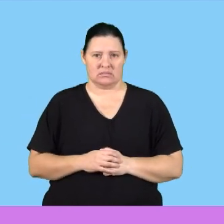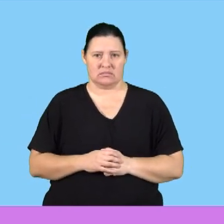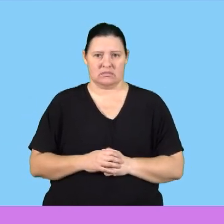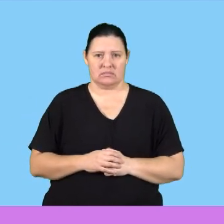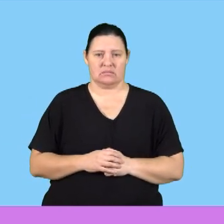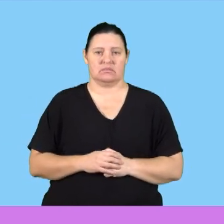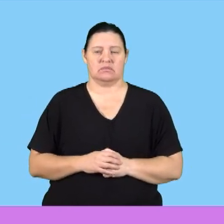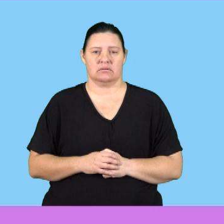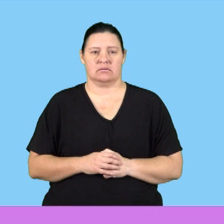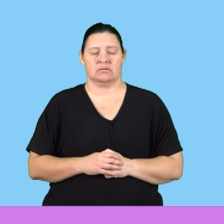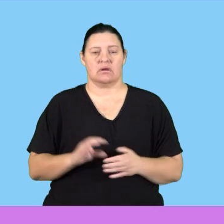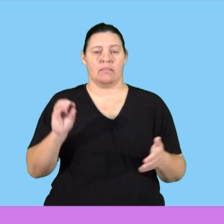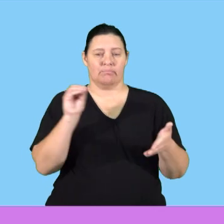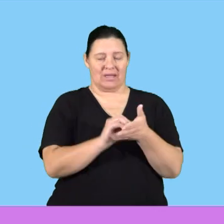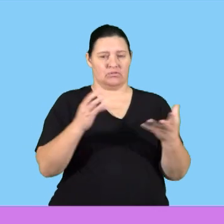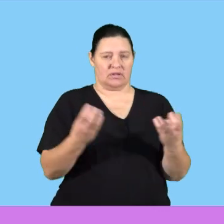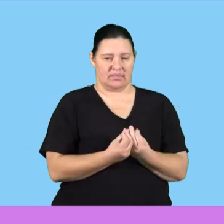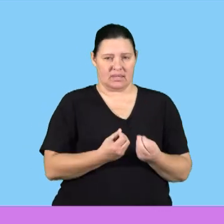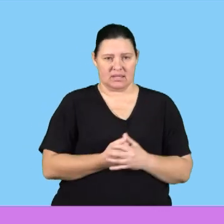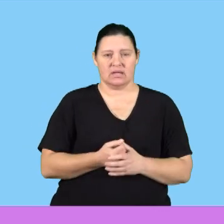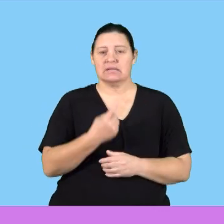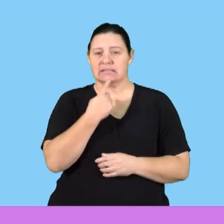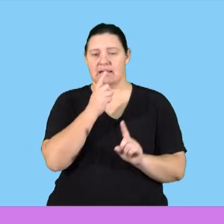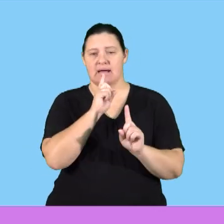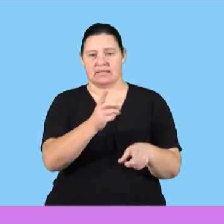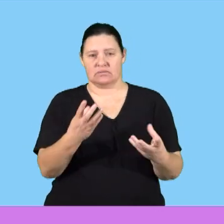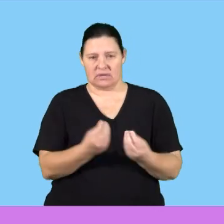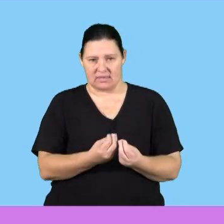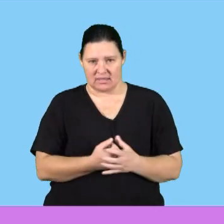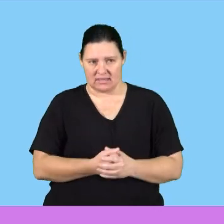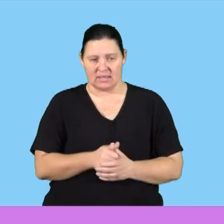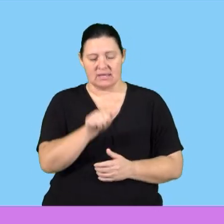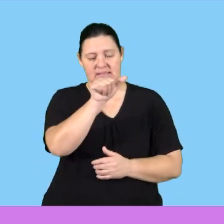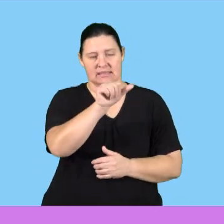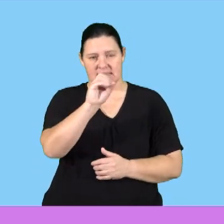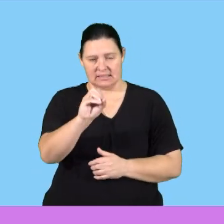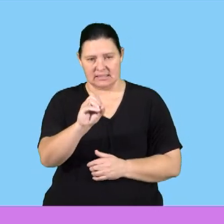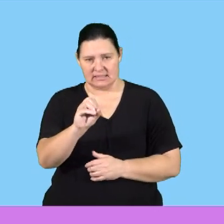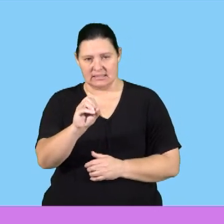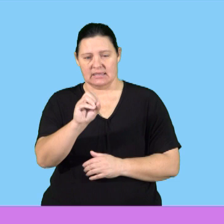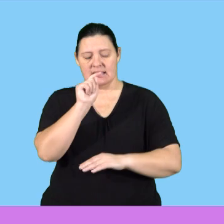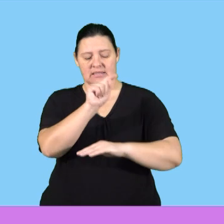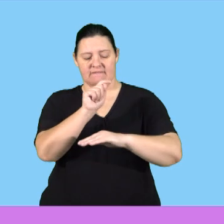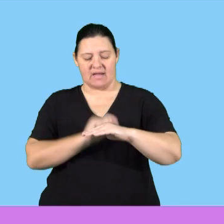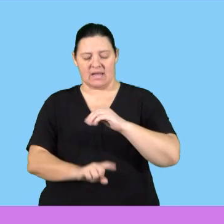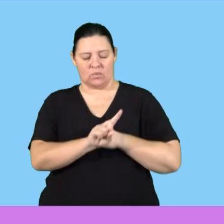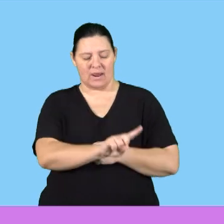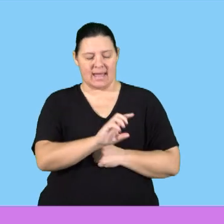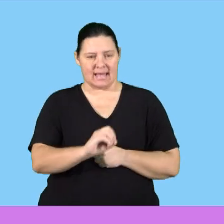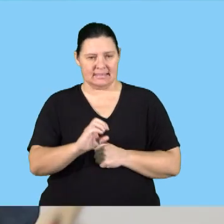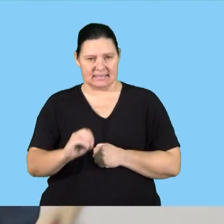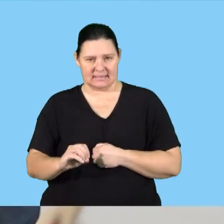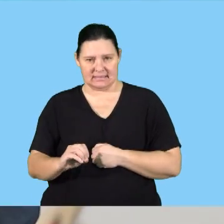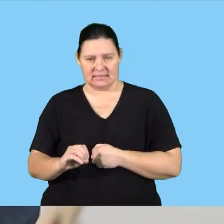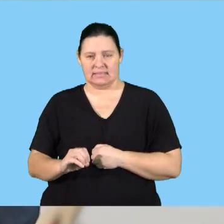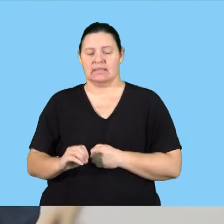10,000. So can we press the calculator together and get the answer together? 60 divided